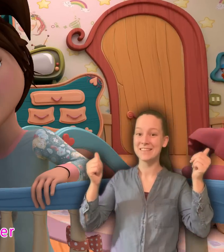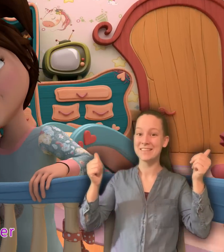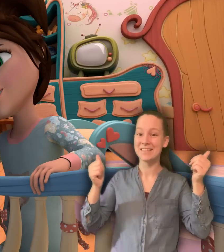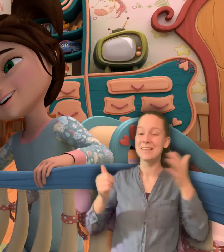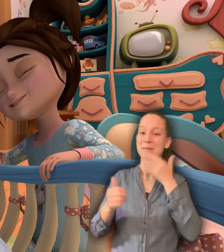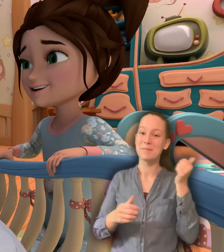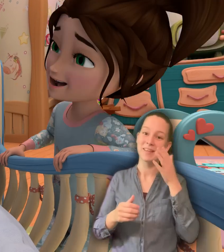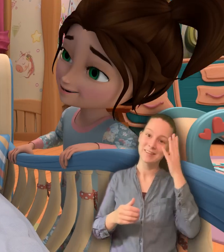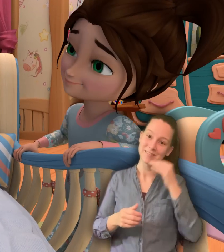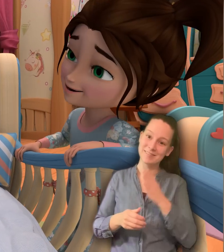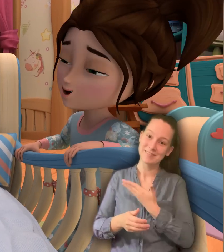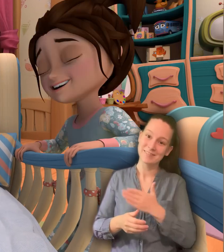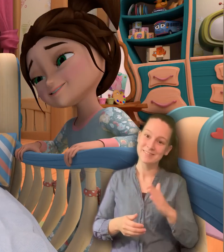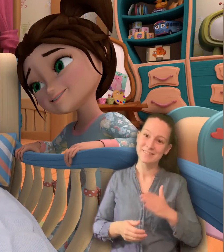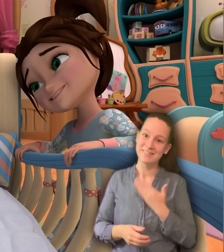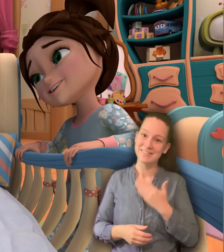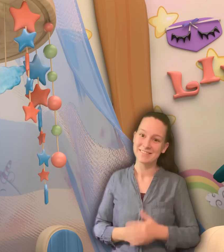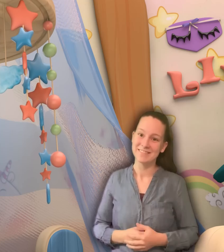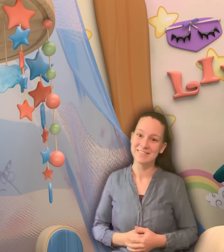together the best